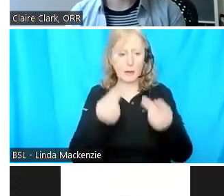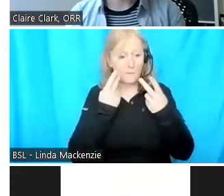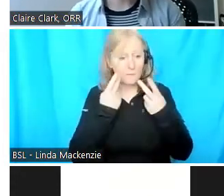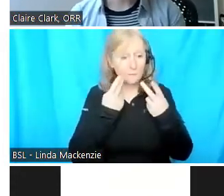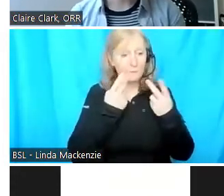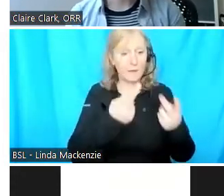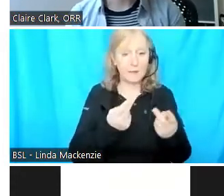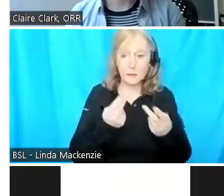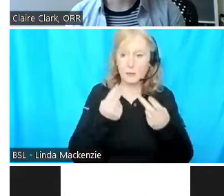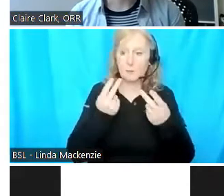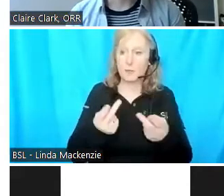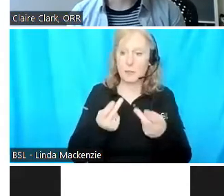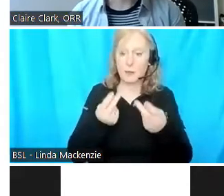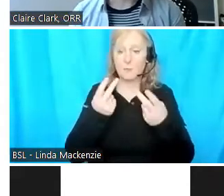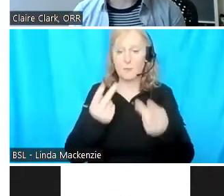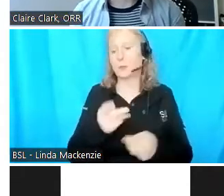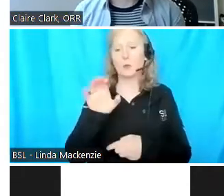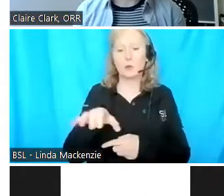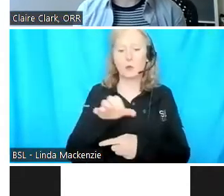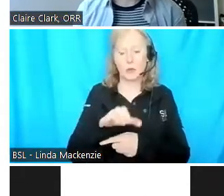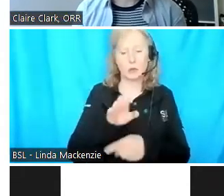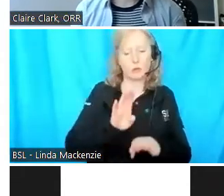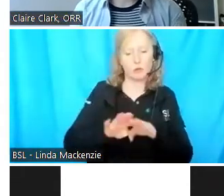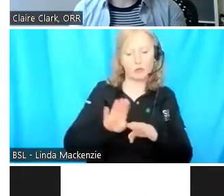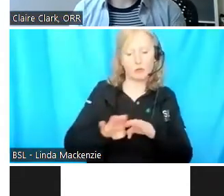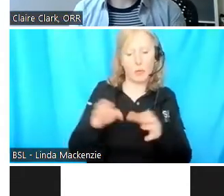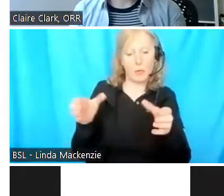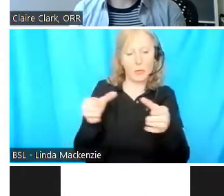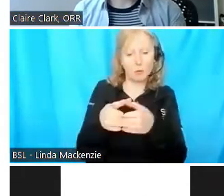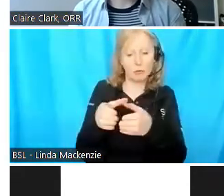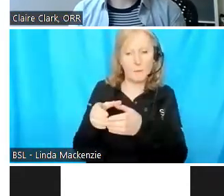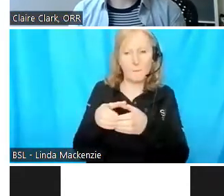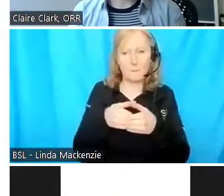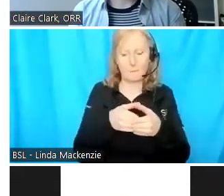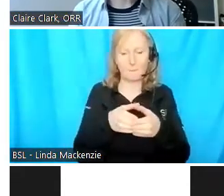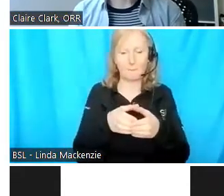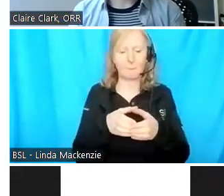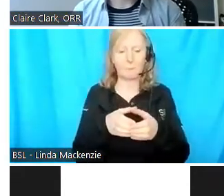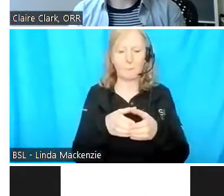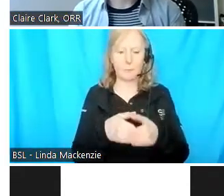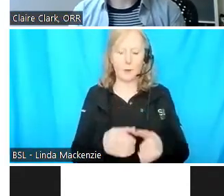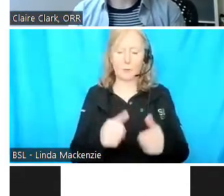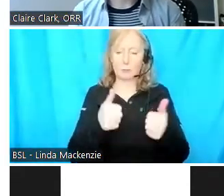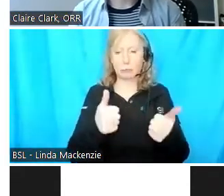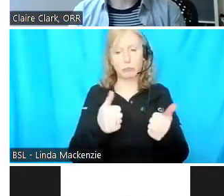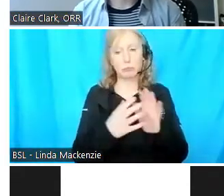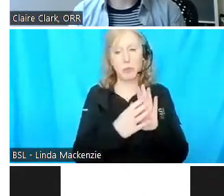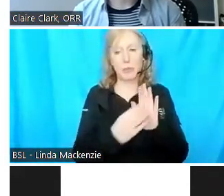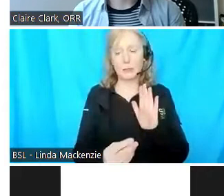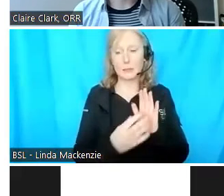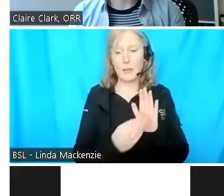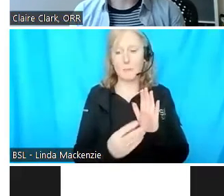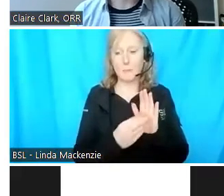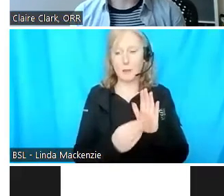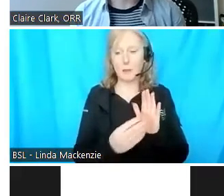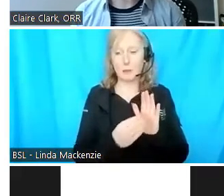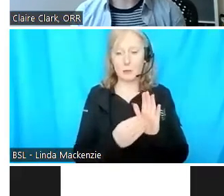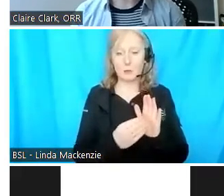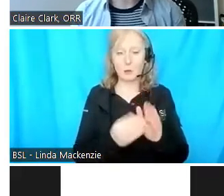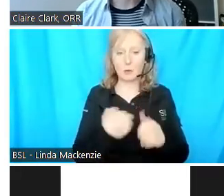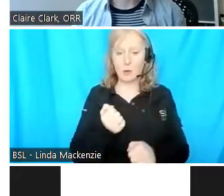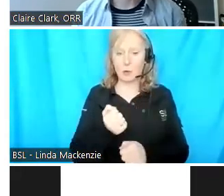stations to carry out the training to small teams. There's been some really good examples of kind of rail